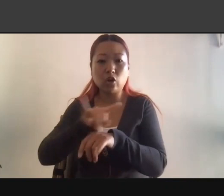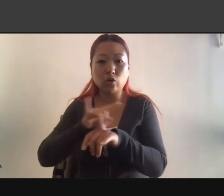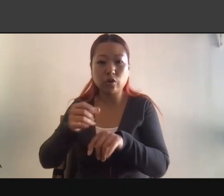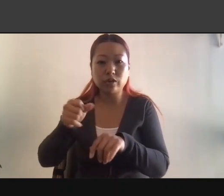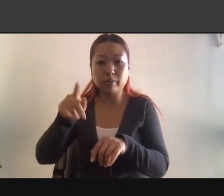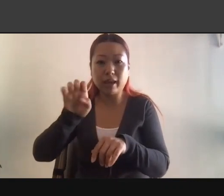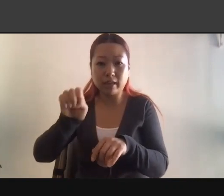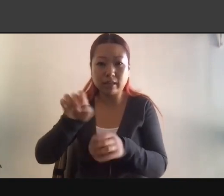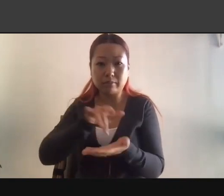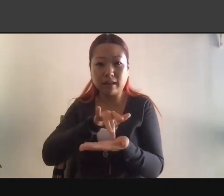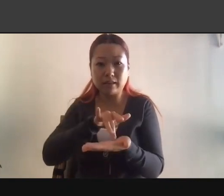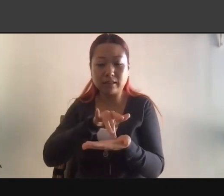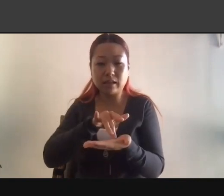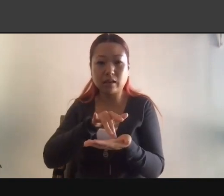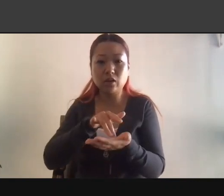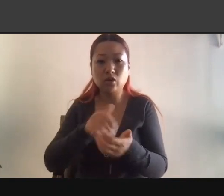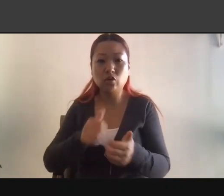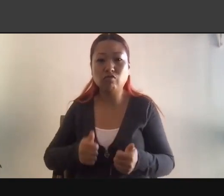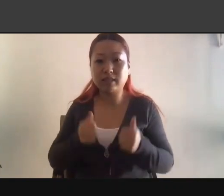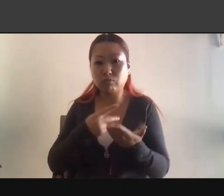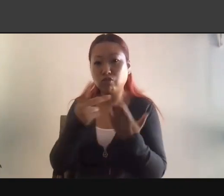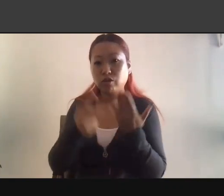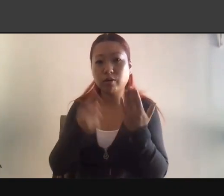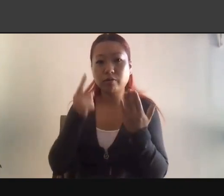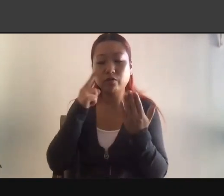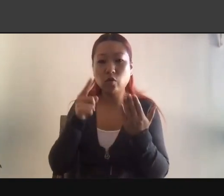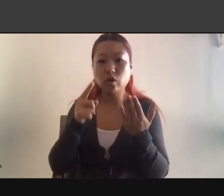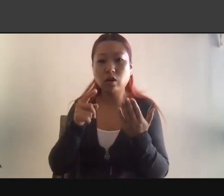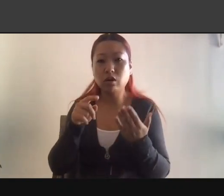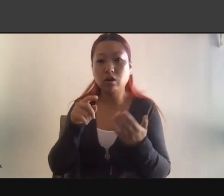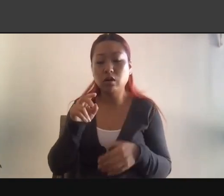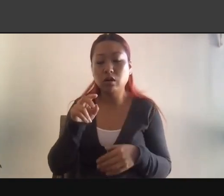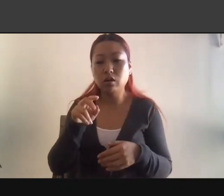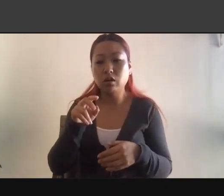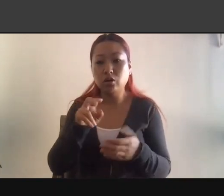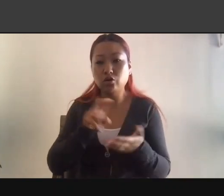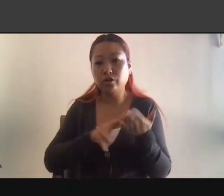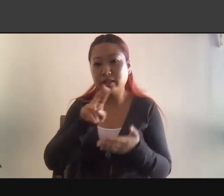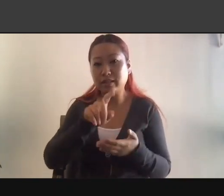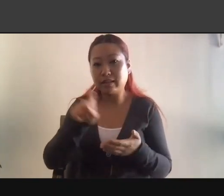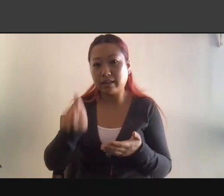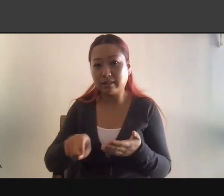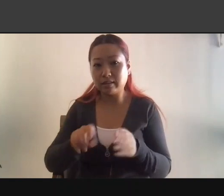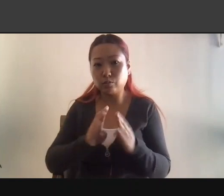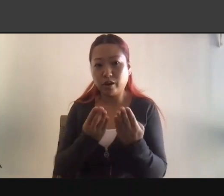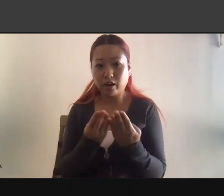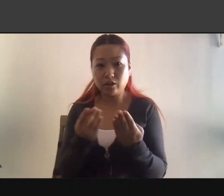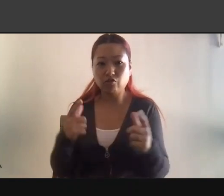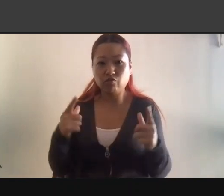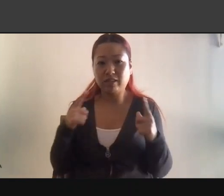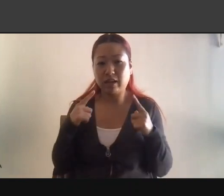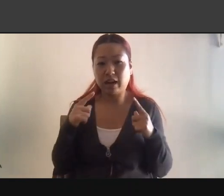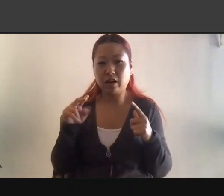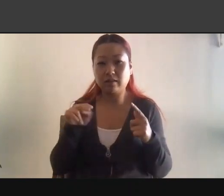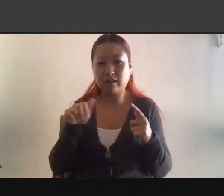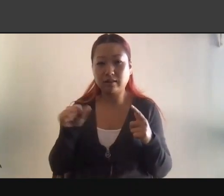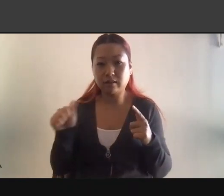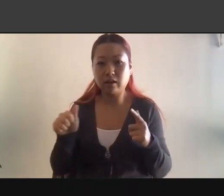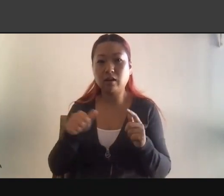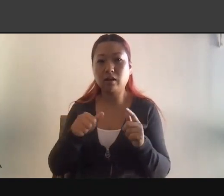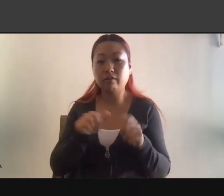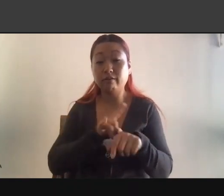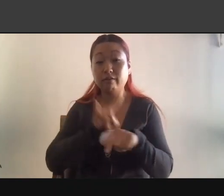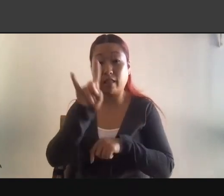Residency Program at the University of Texas Medical Branch. He's a retired NASA flight surgeon. And one thing that's